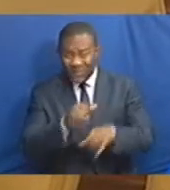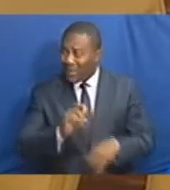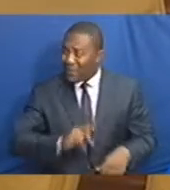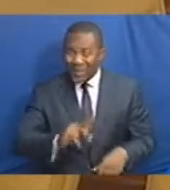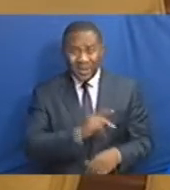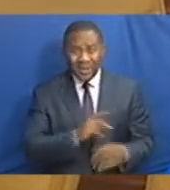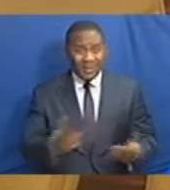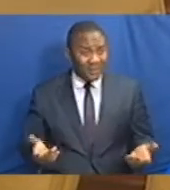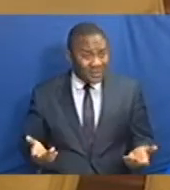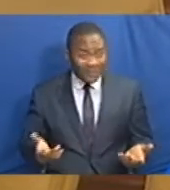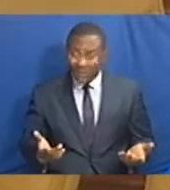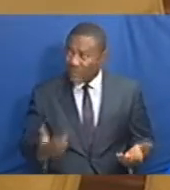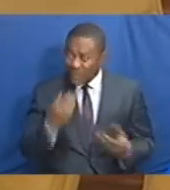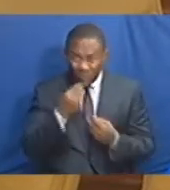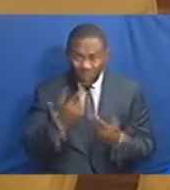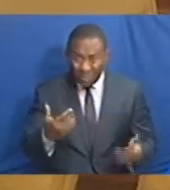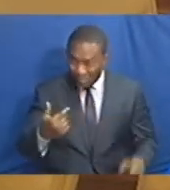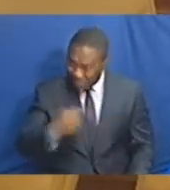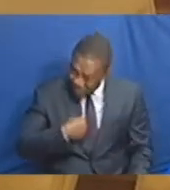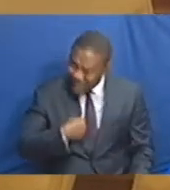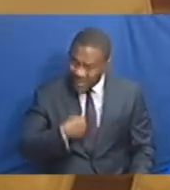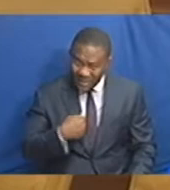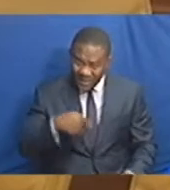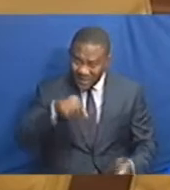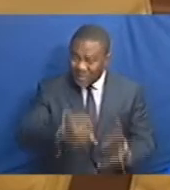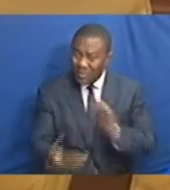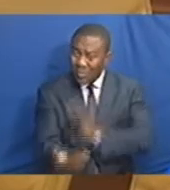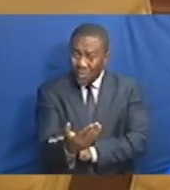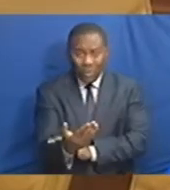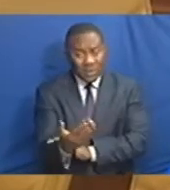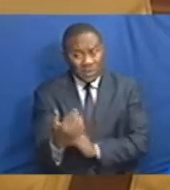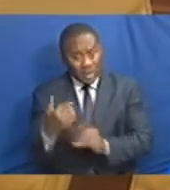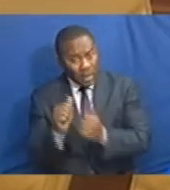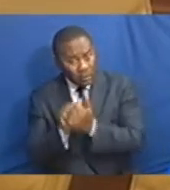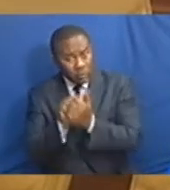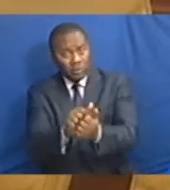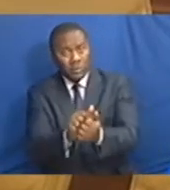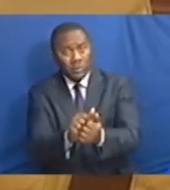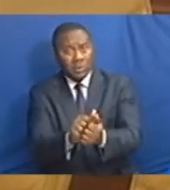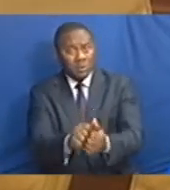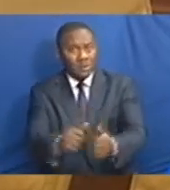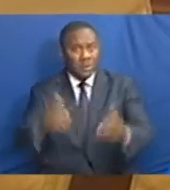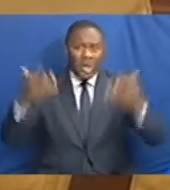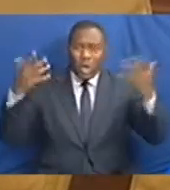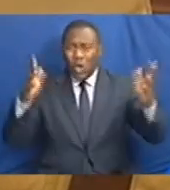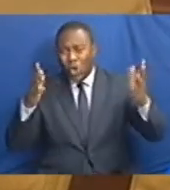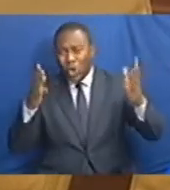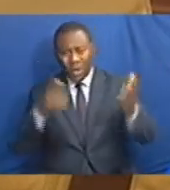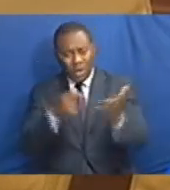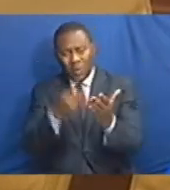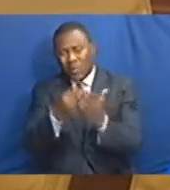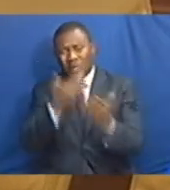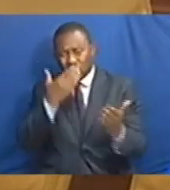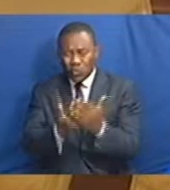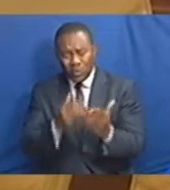He's misinforming this house by saying that this morning I was seeing praise singing the budget.